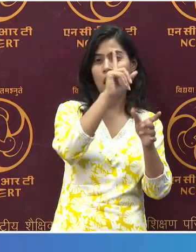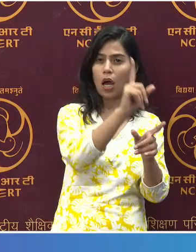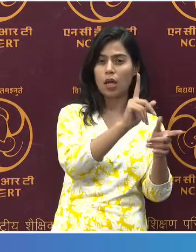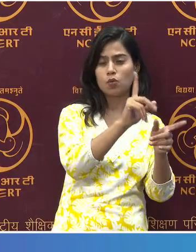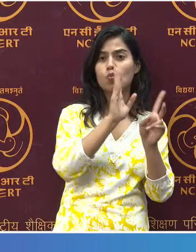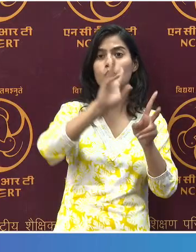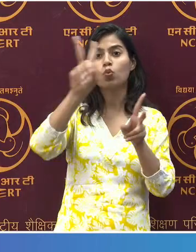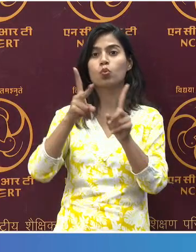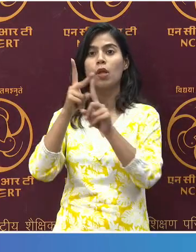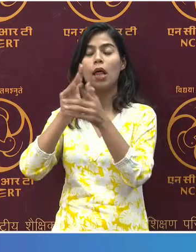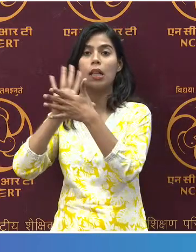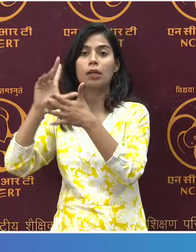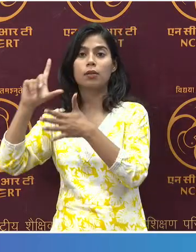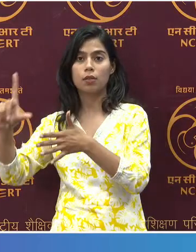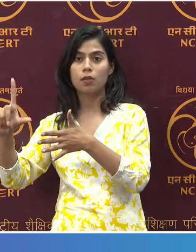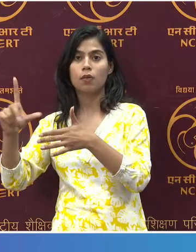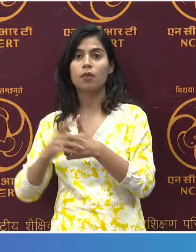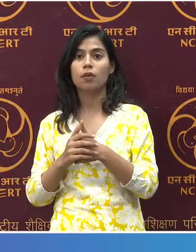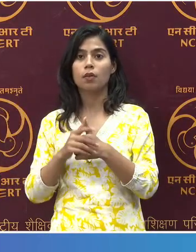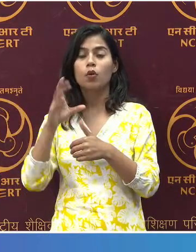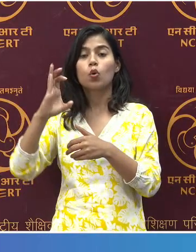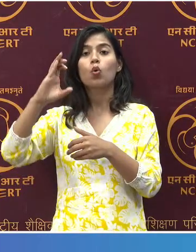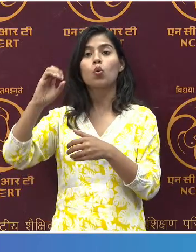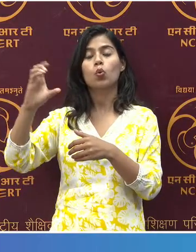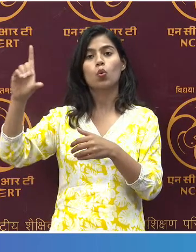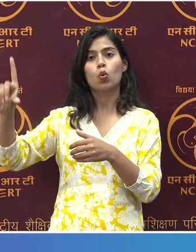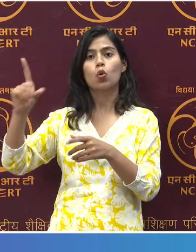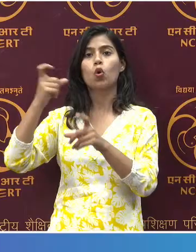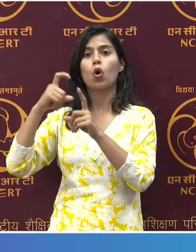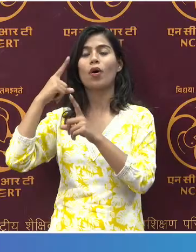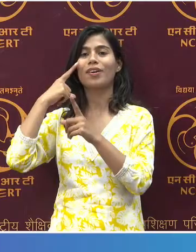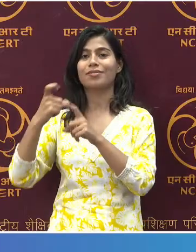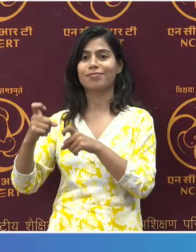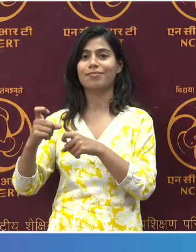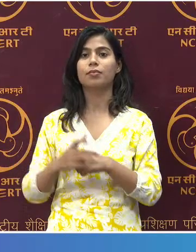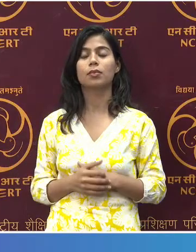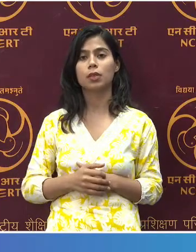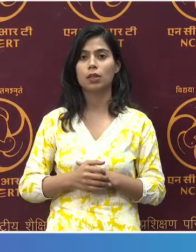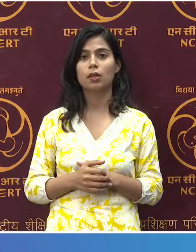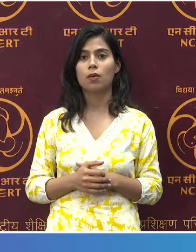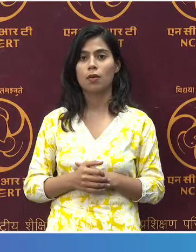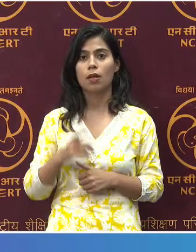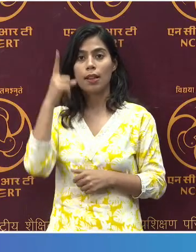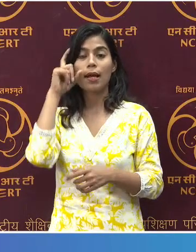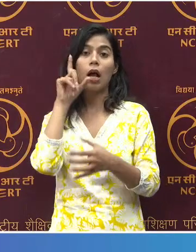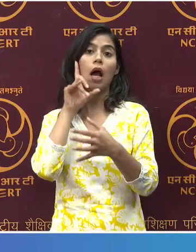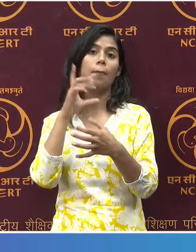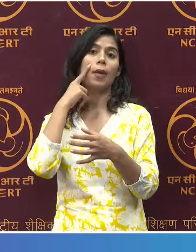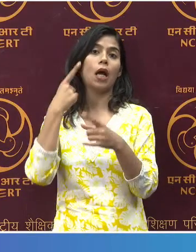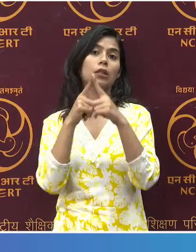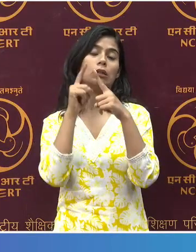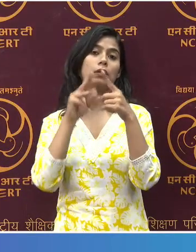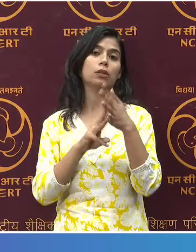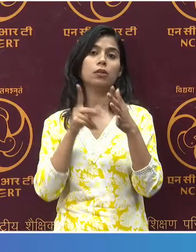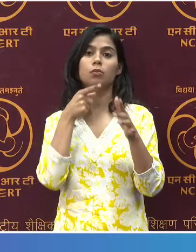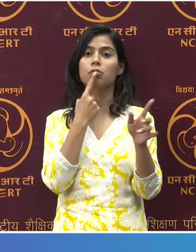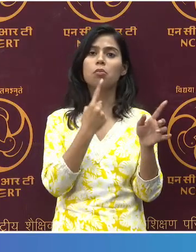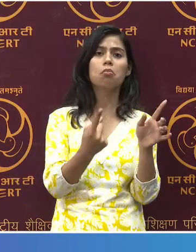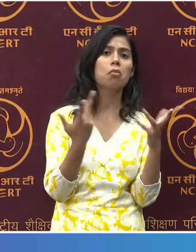one H, and another atom of chlorine is adding with the another carbon atoms. So, in this case we can say